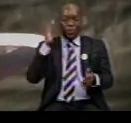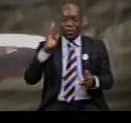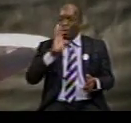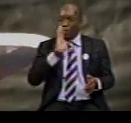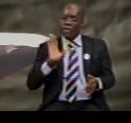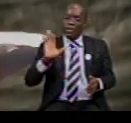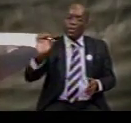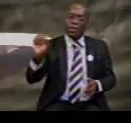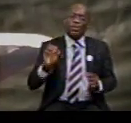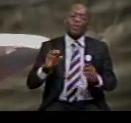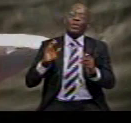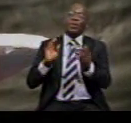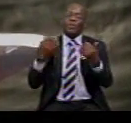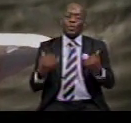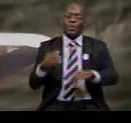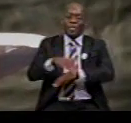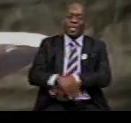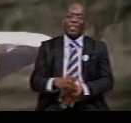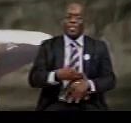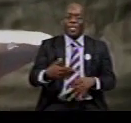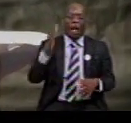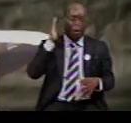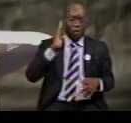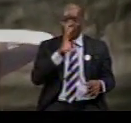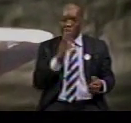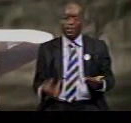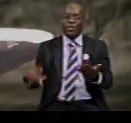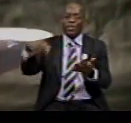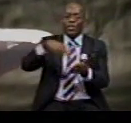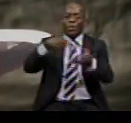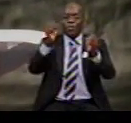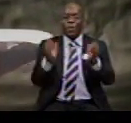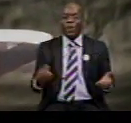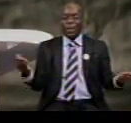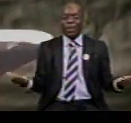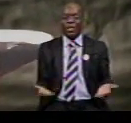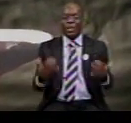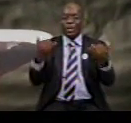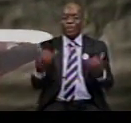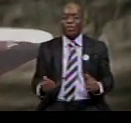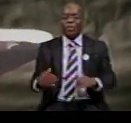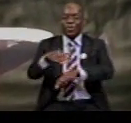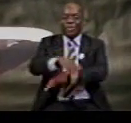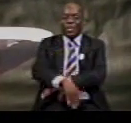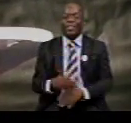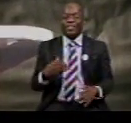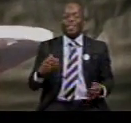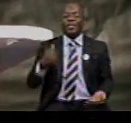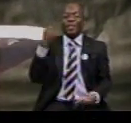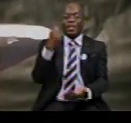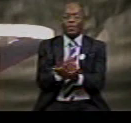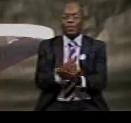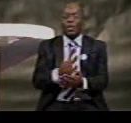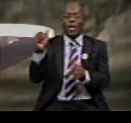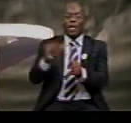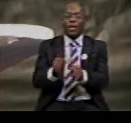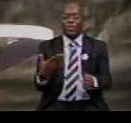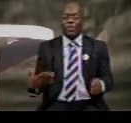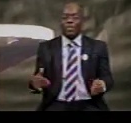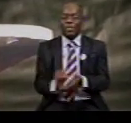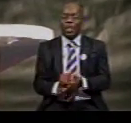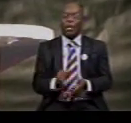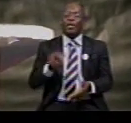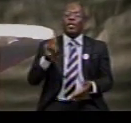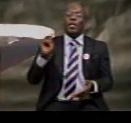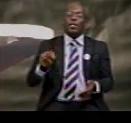There will be resurrection power here tonight. And everything that needed to be resurrected in your